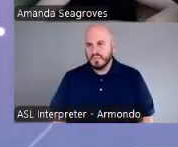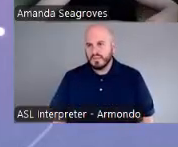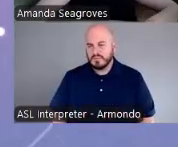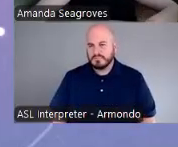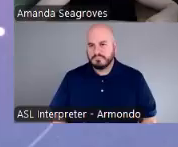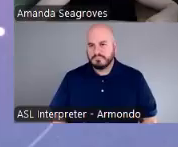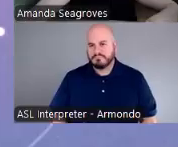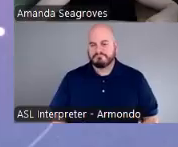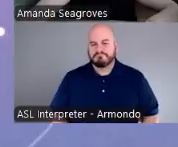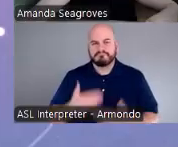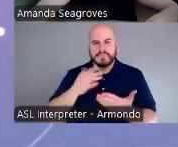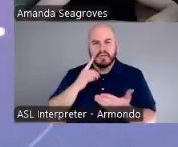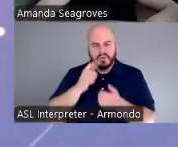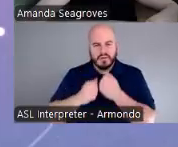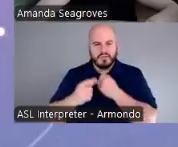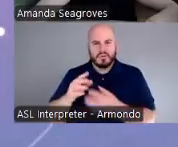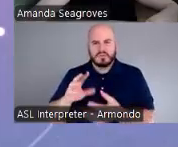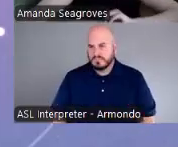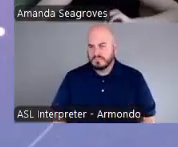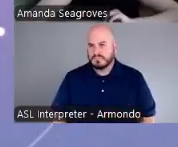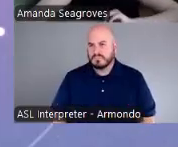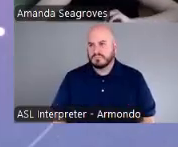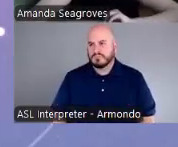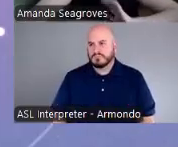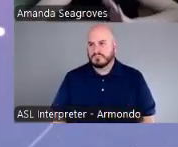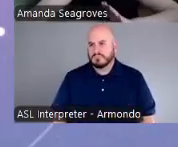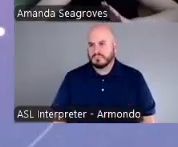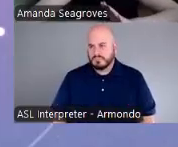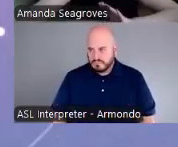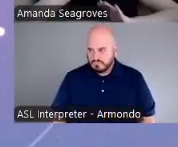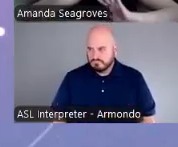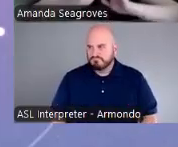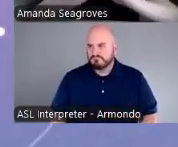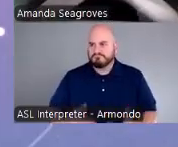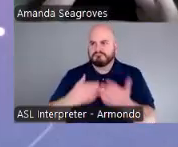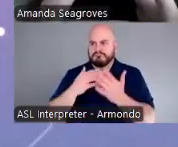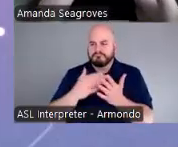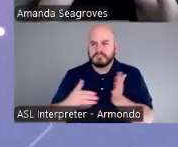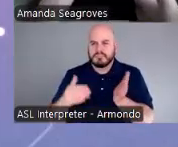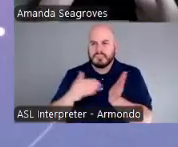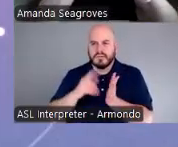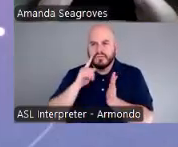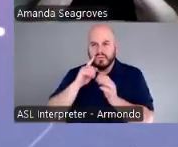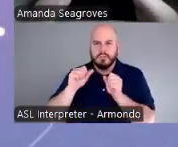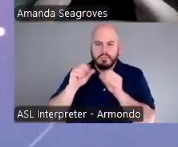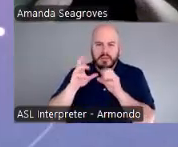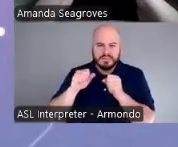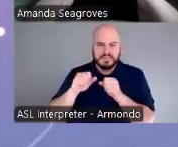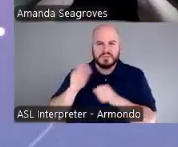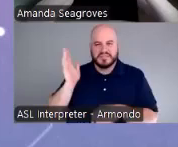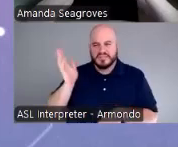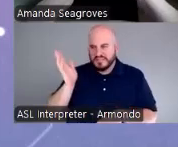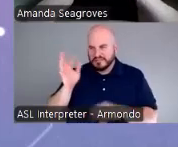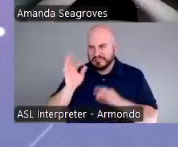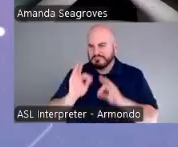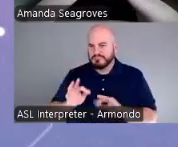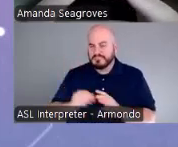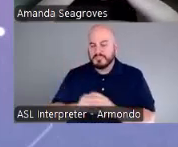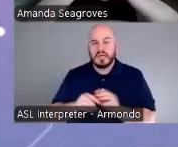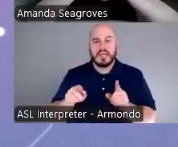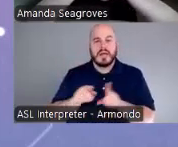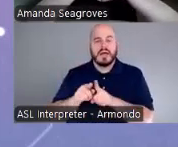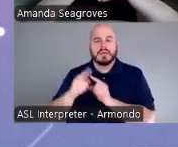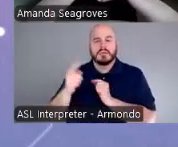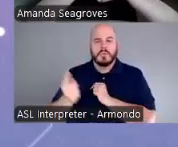for everyone's comments. So thank you again for your amazing presentation. And as